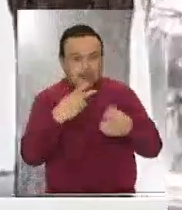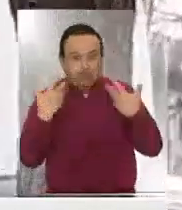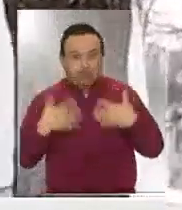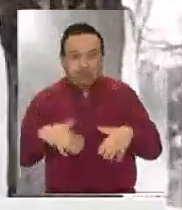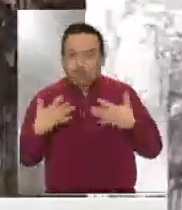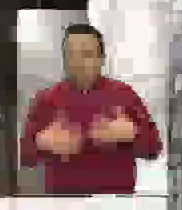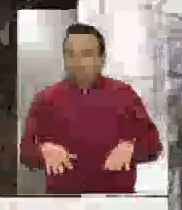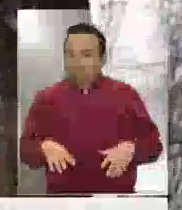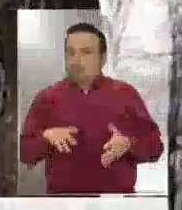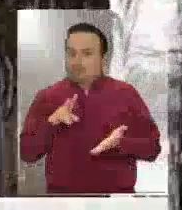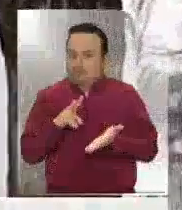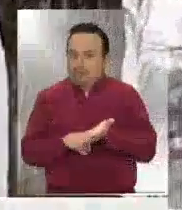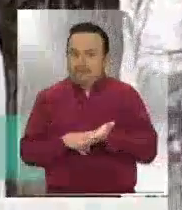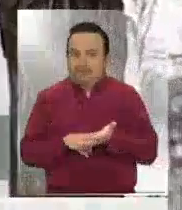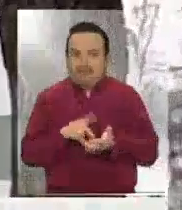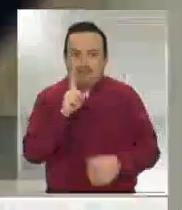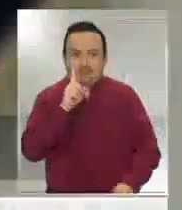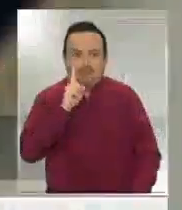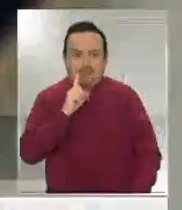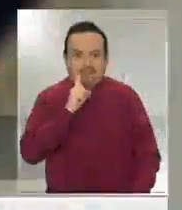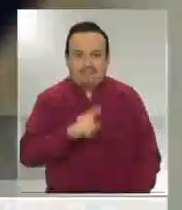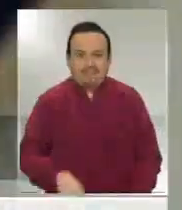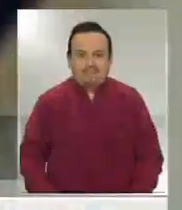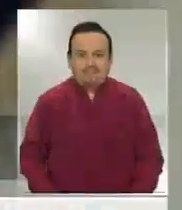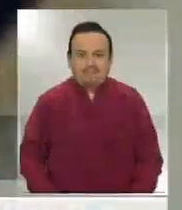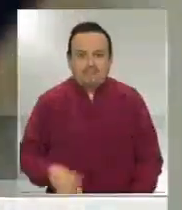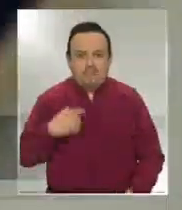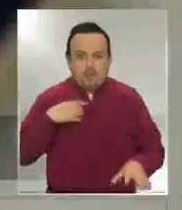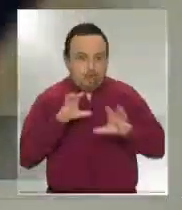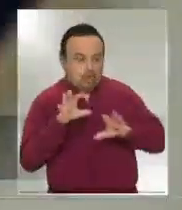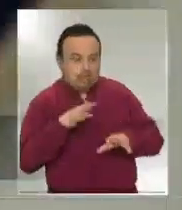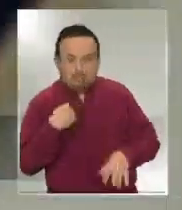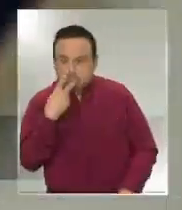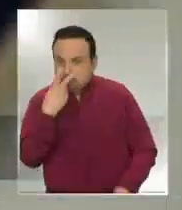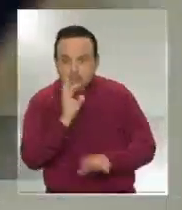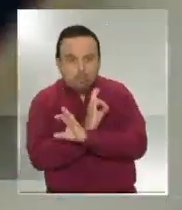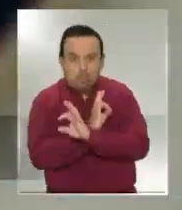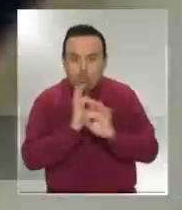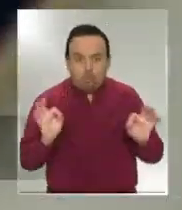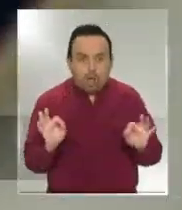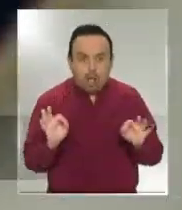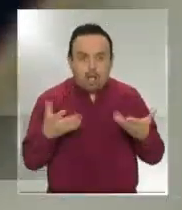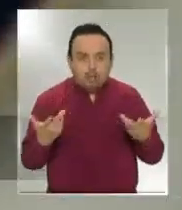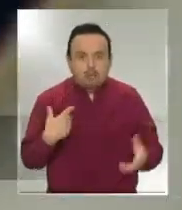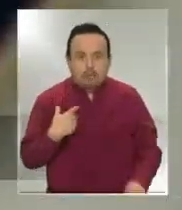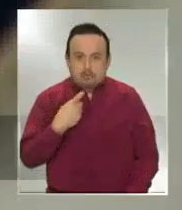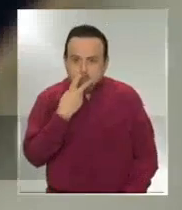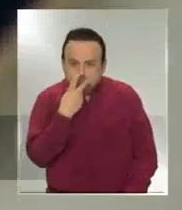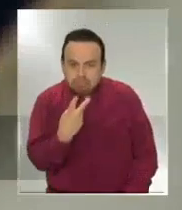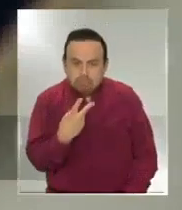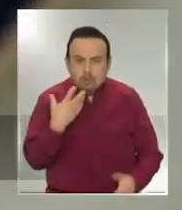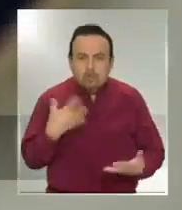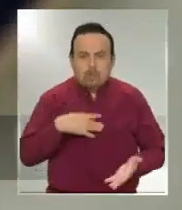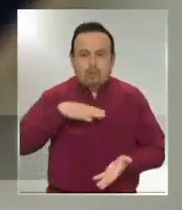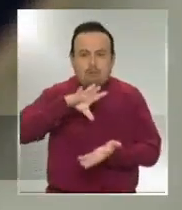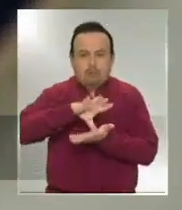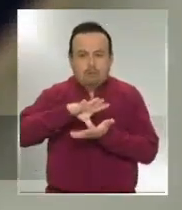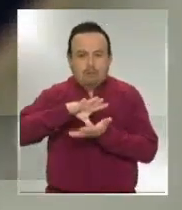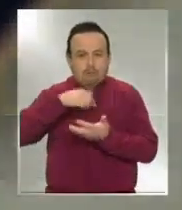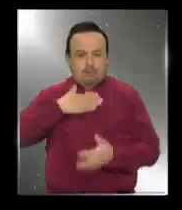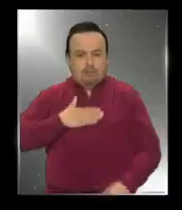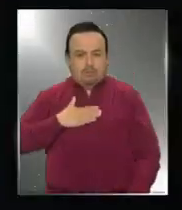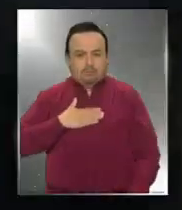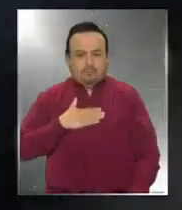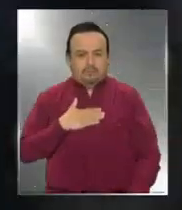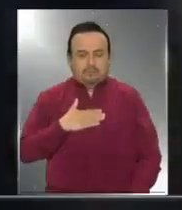escalofriante realidad. I've seen things that I've never seen before. I mean, I've seen them, but I've seen them on television in faraway lands. I've never seen them in our